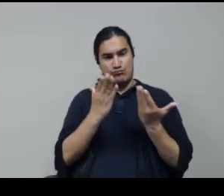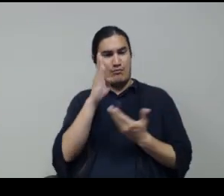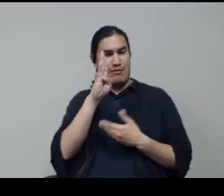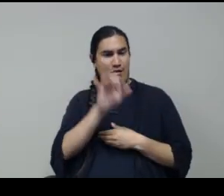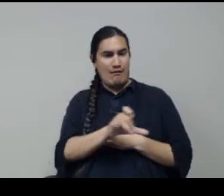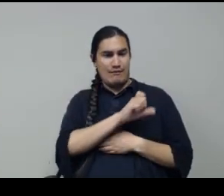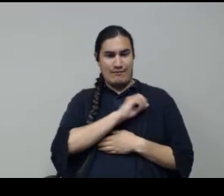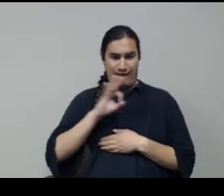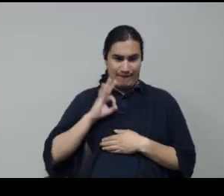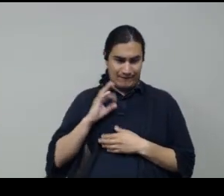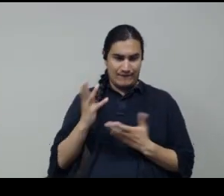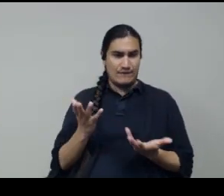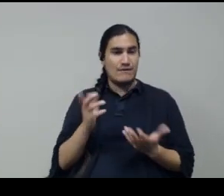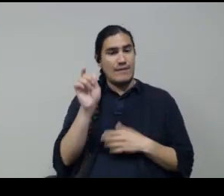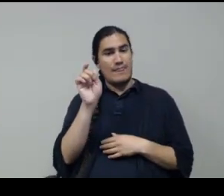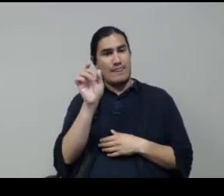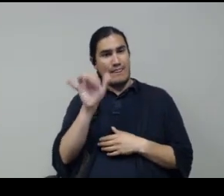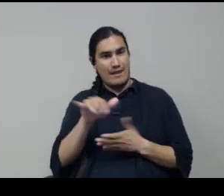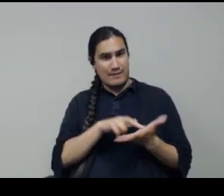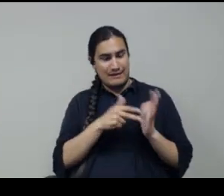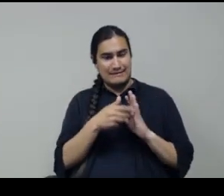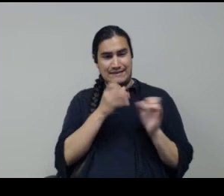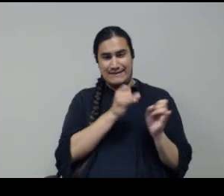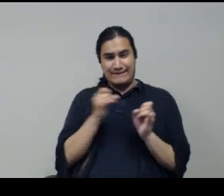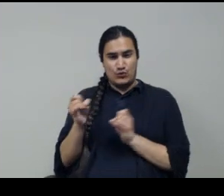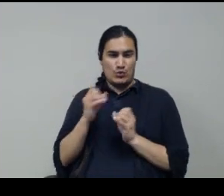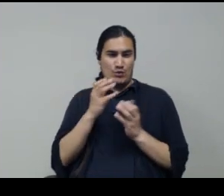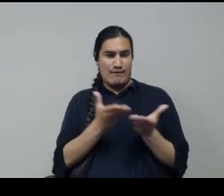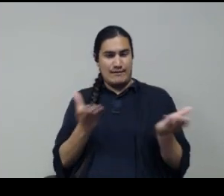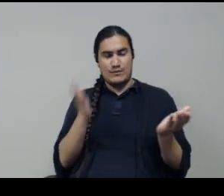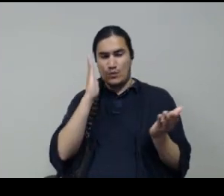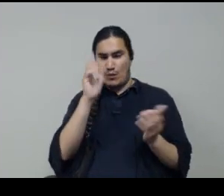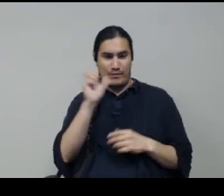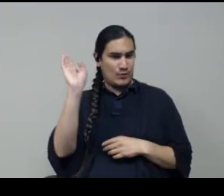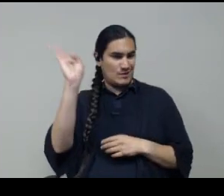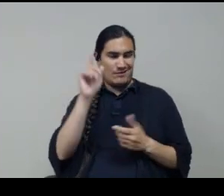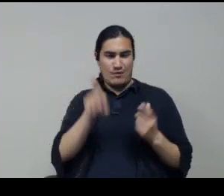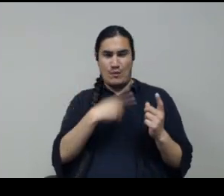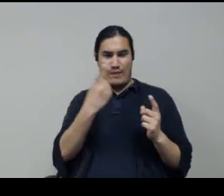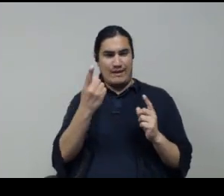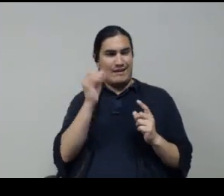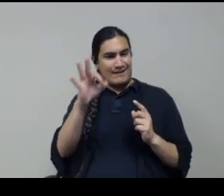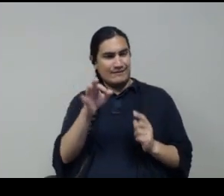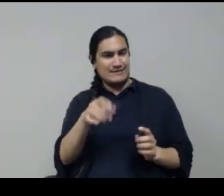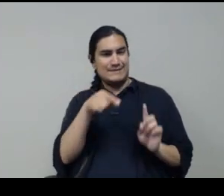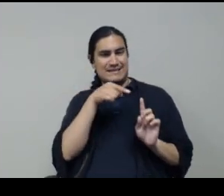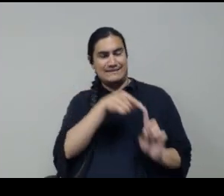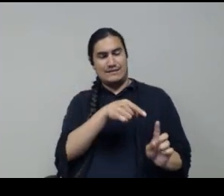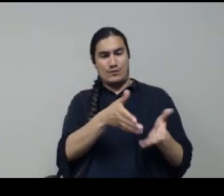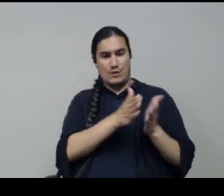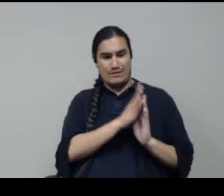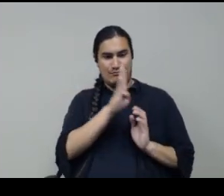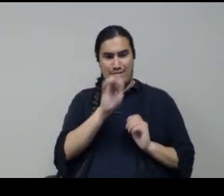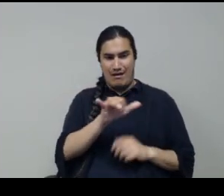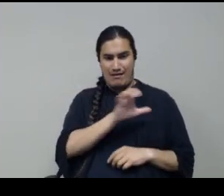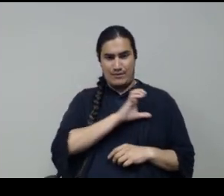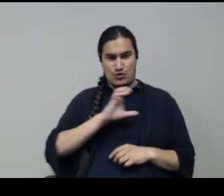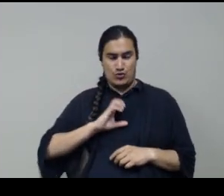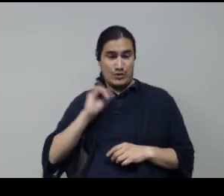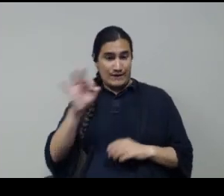staff. Therefore, individual items will not be presented unless specifically requested by a commissioner. If there are no questions